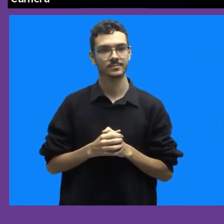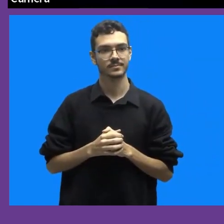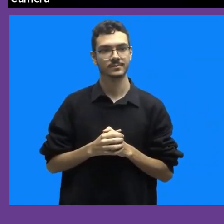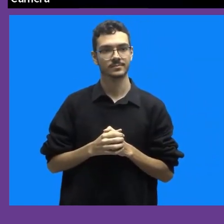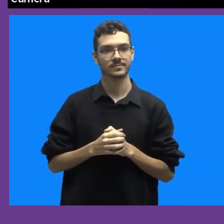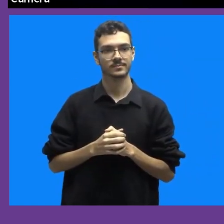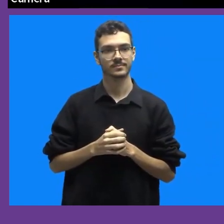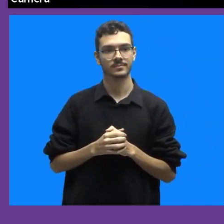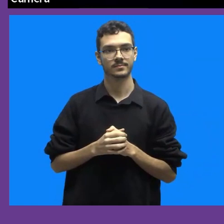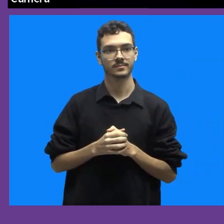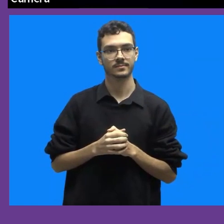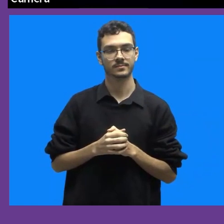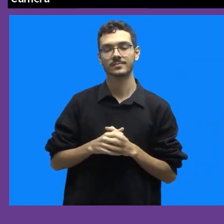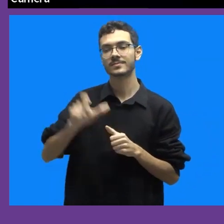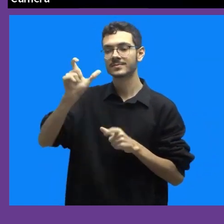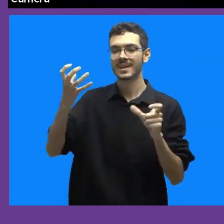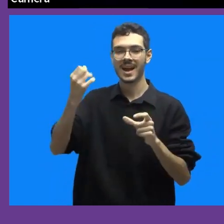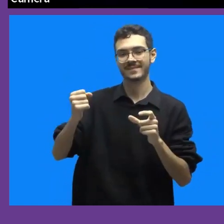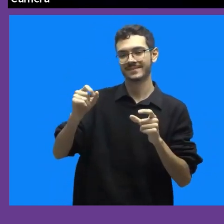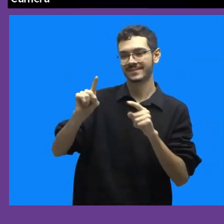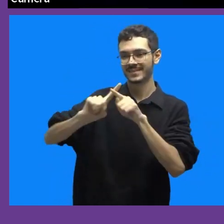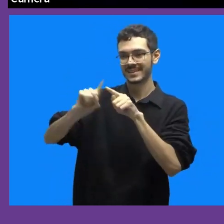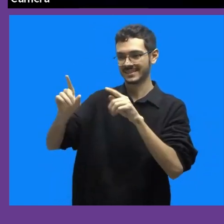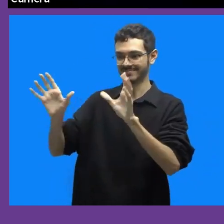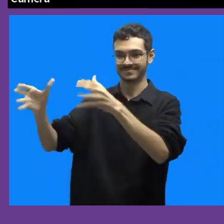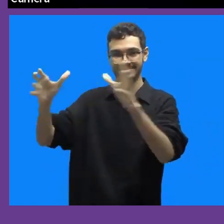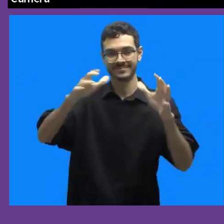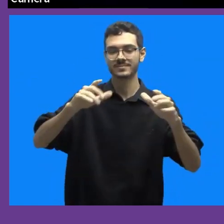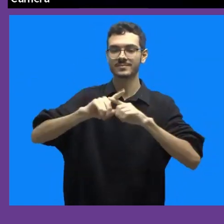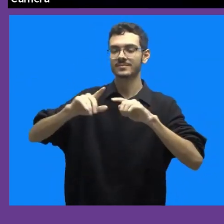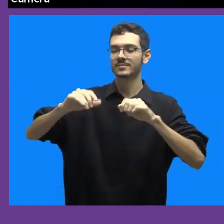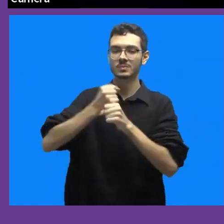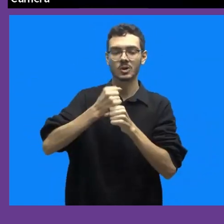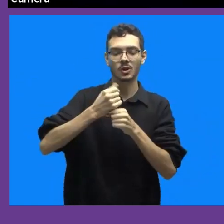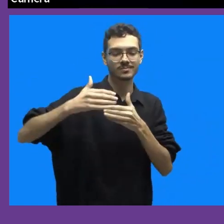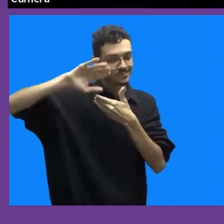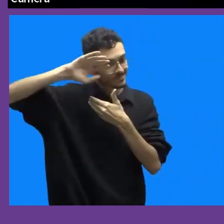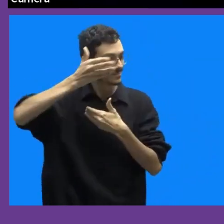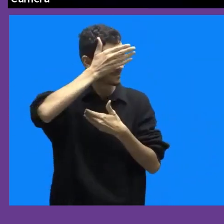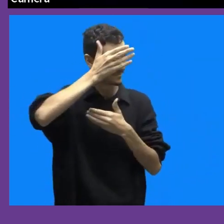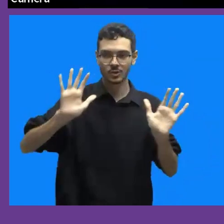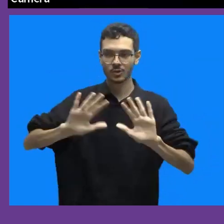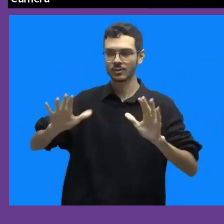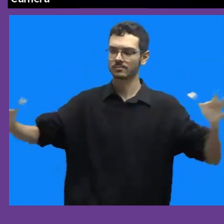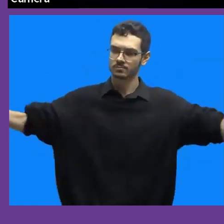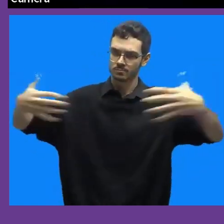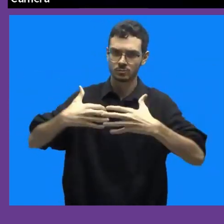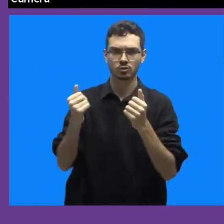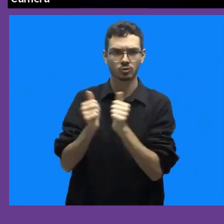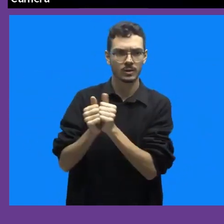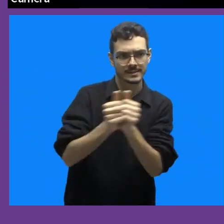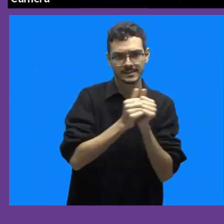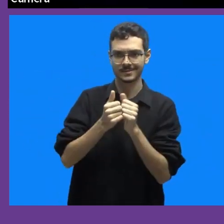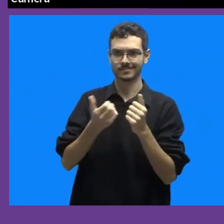needs ongoing practical support from both national and European entities. Her work in